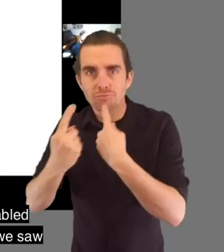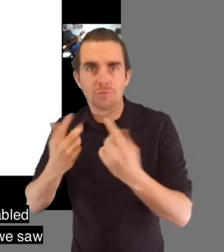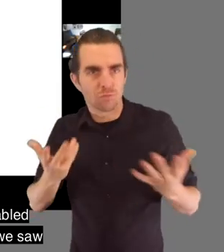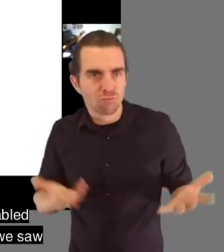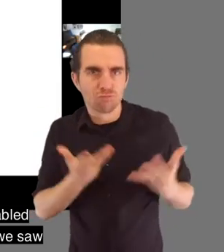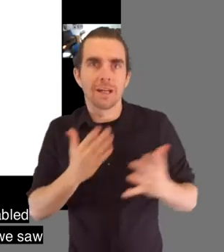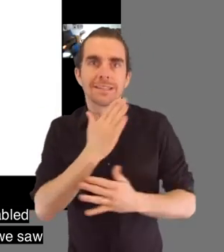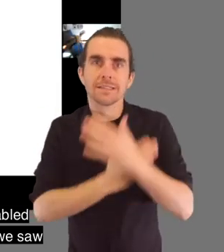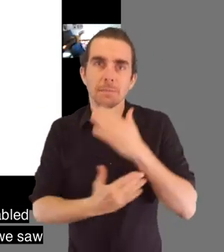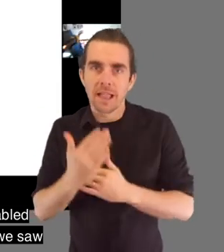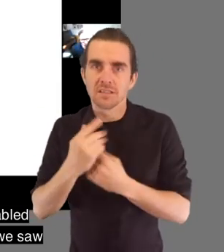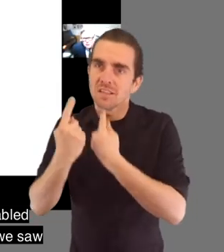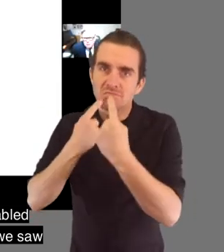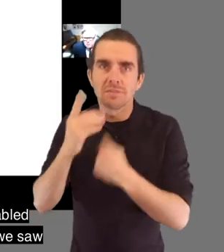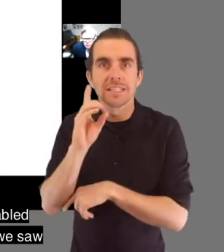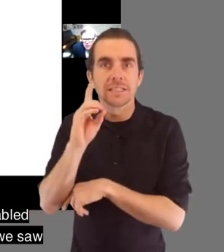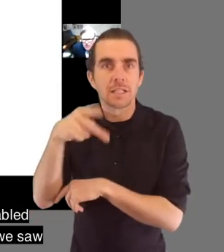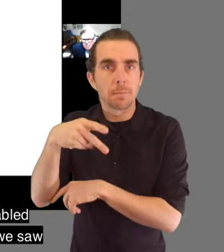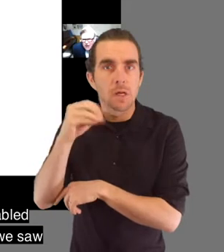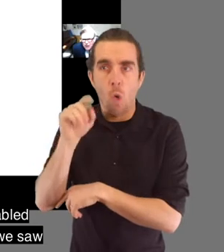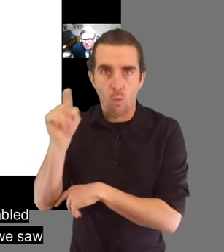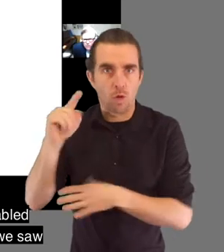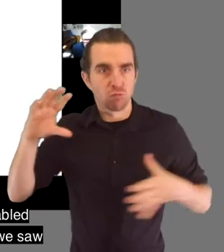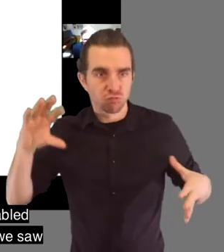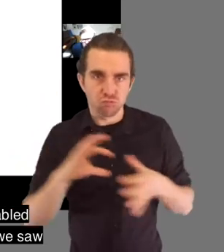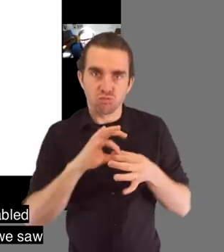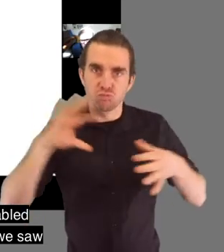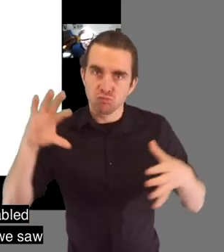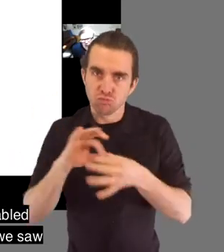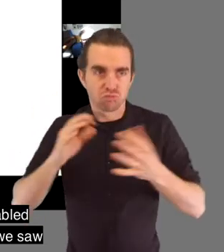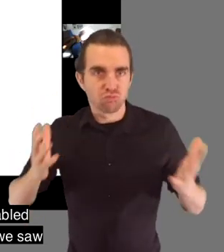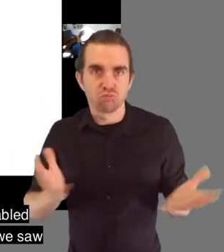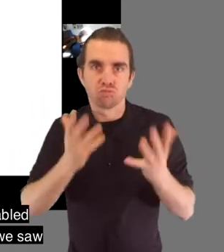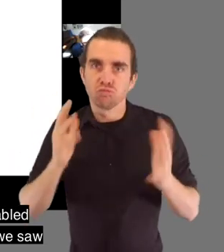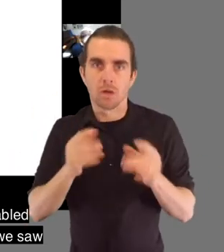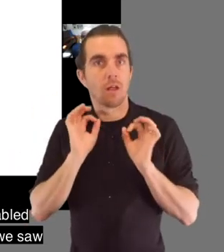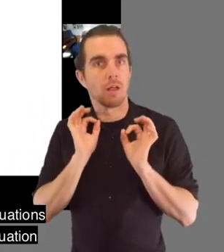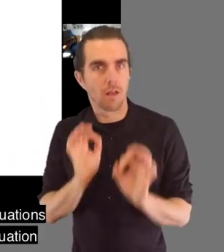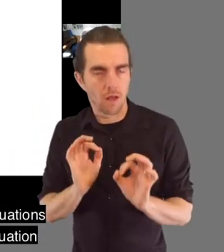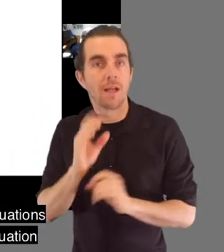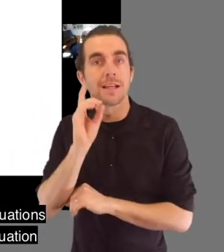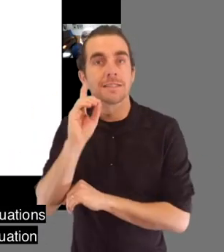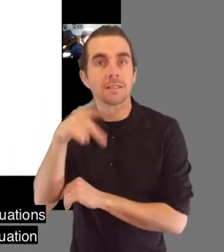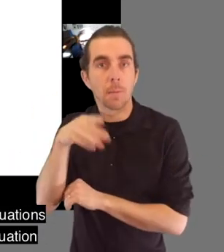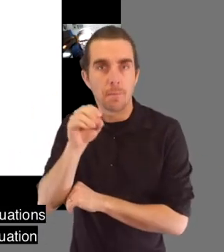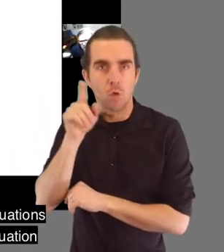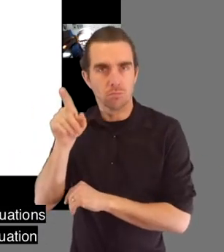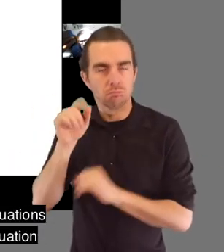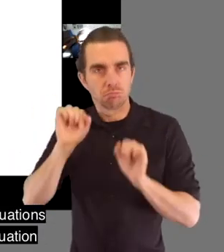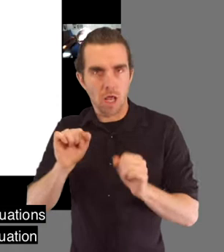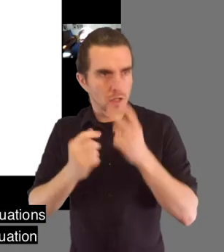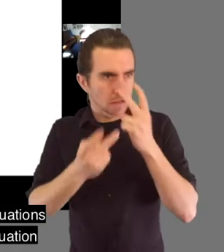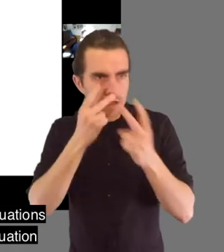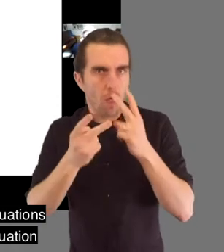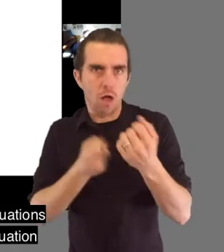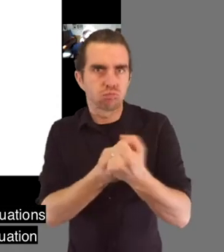contact with empowered disabled peoples with DPOs intervening, as we saw there, DPOs